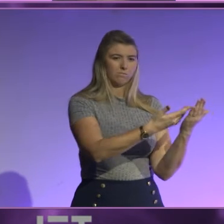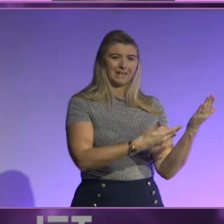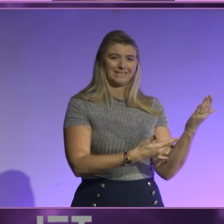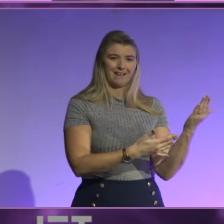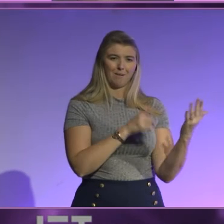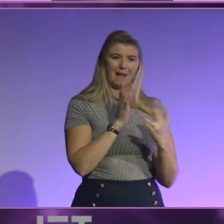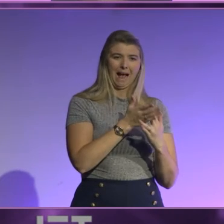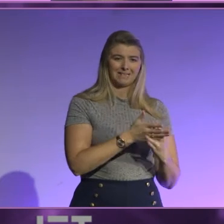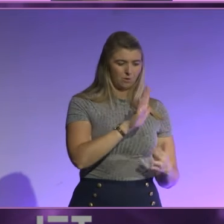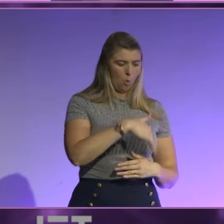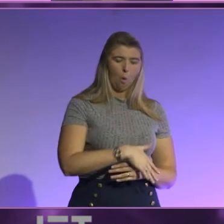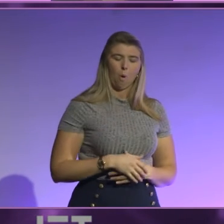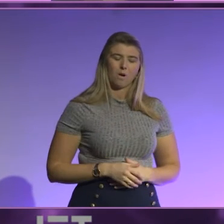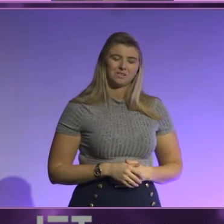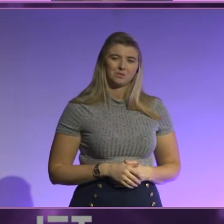it all.